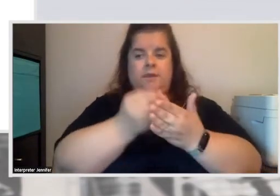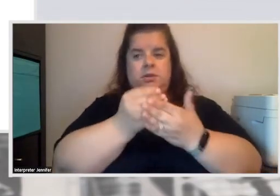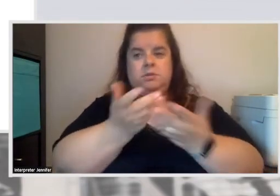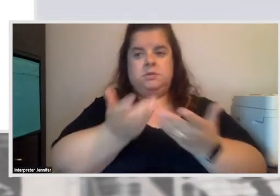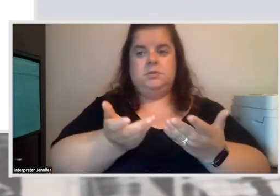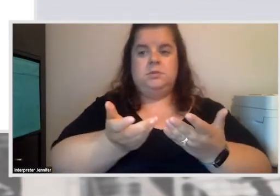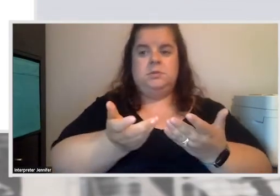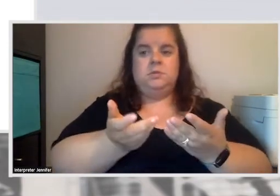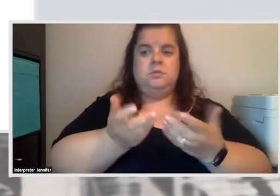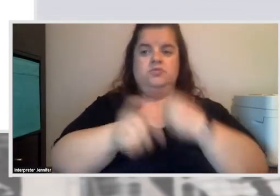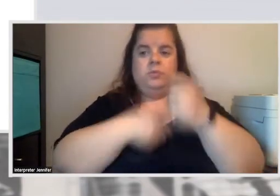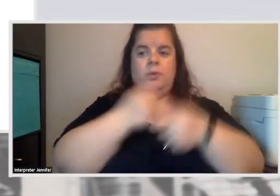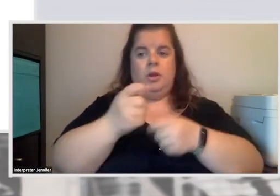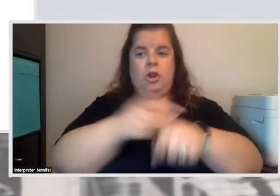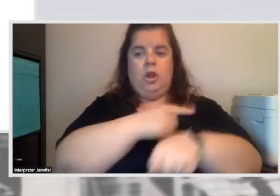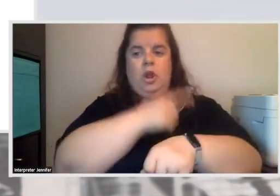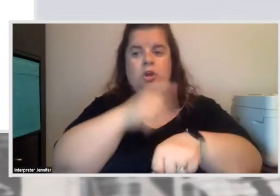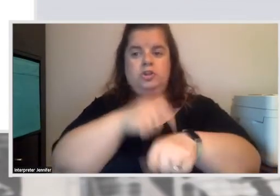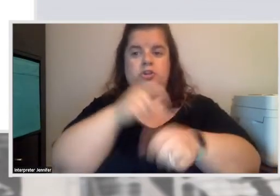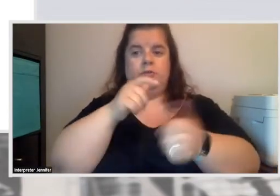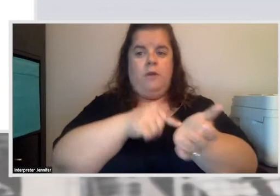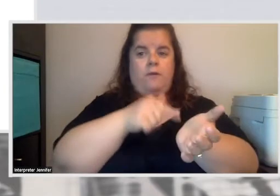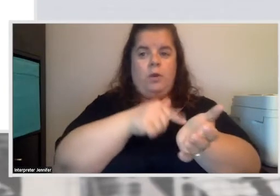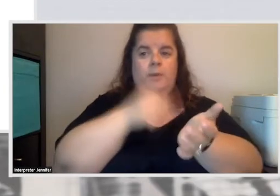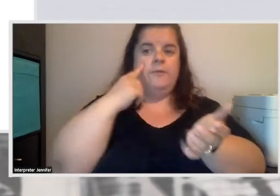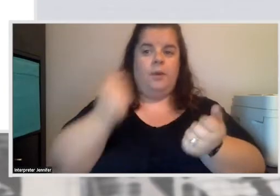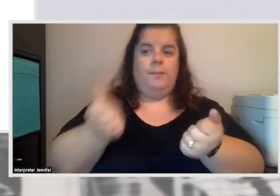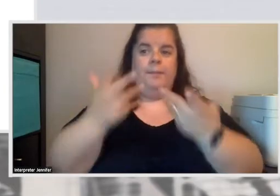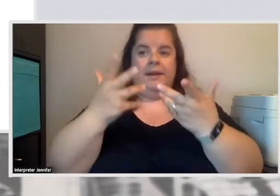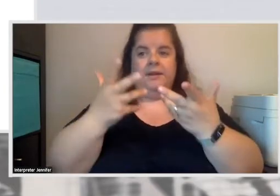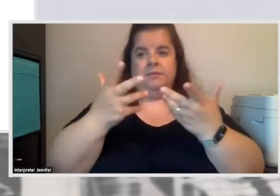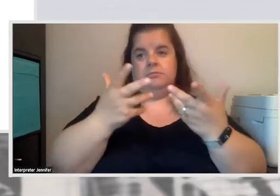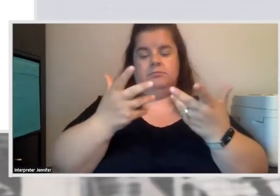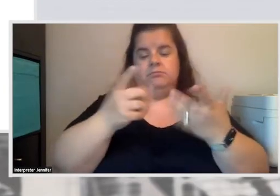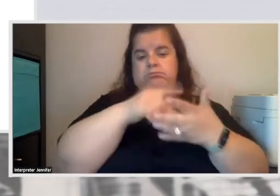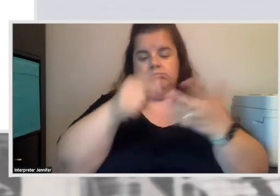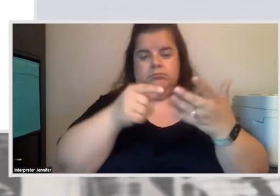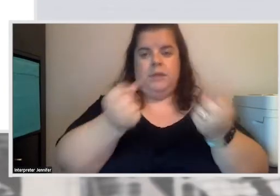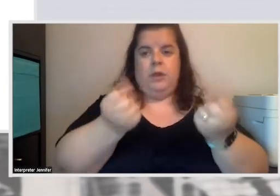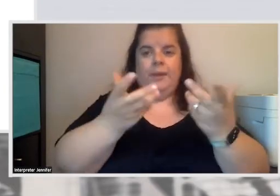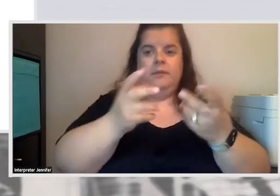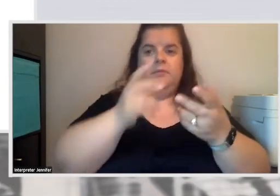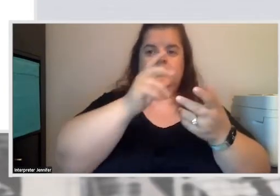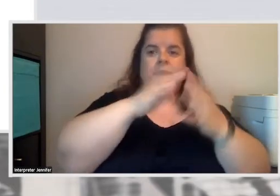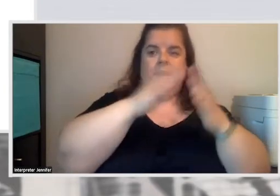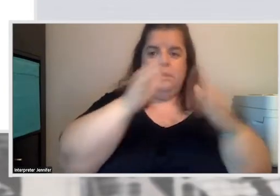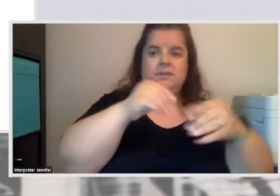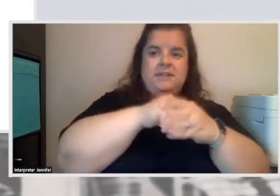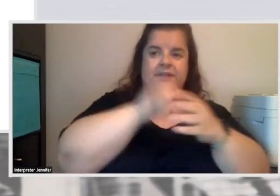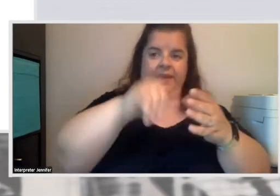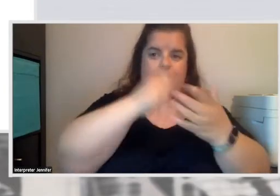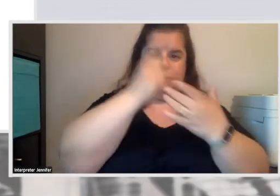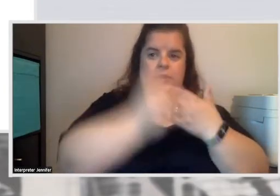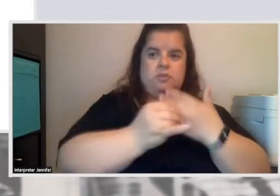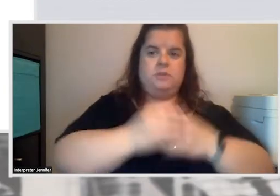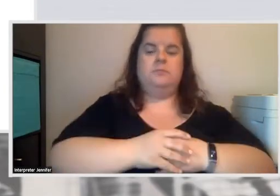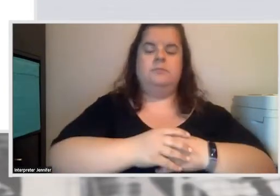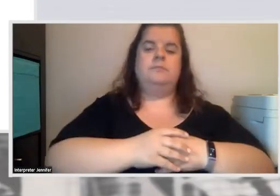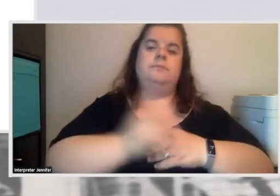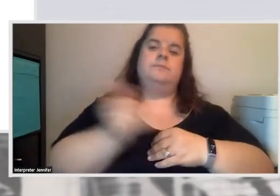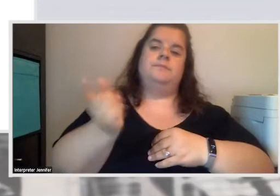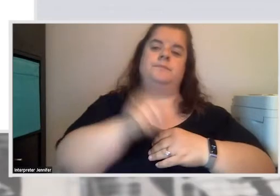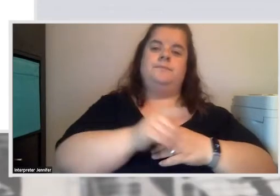require long-term affordability for a certain number of units in that project. So if we could go to the next